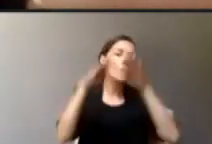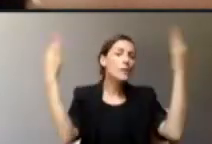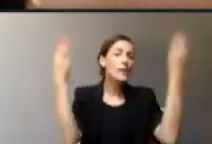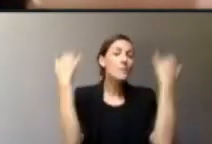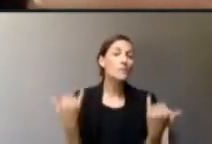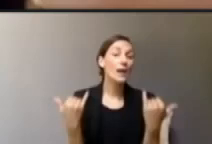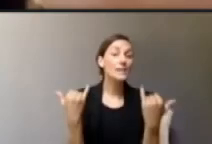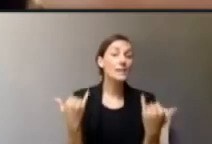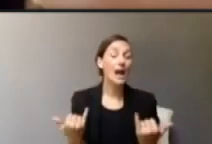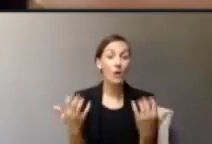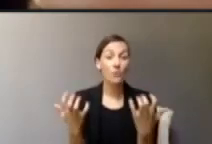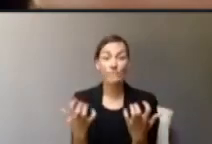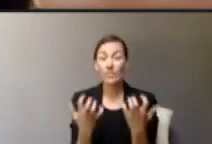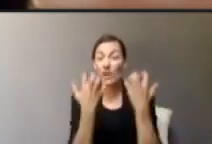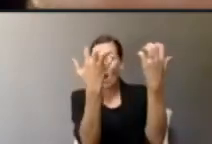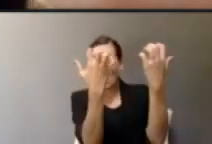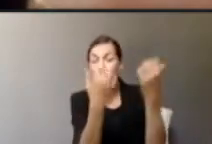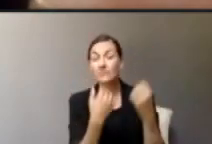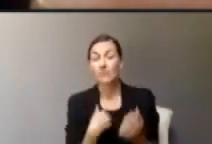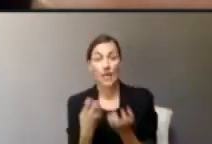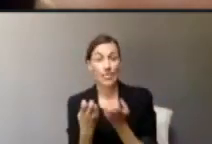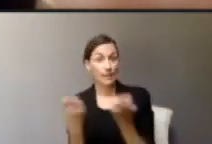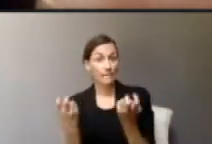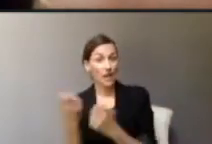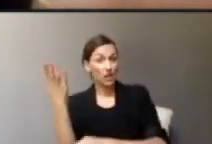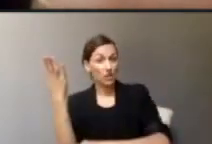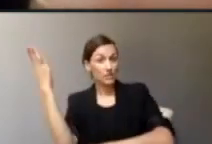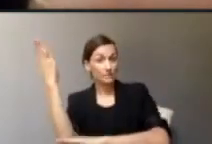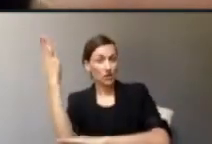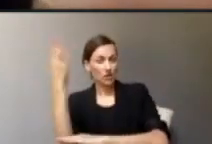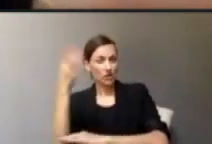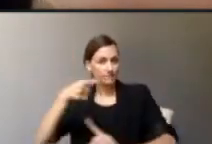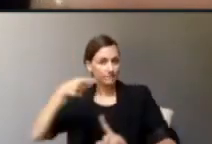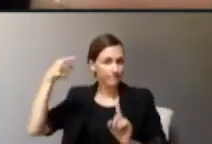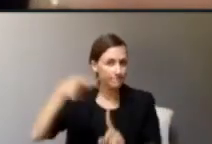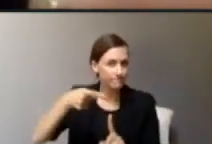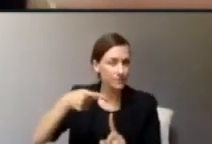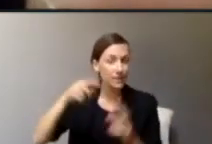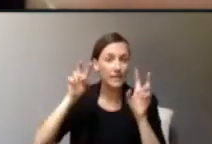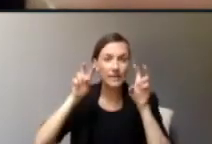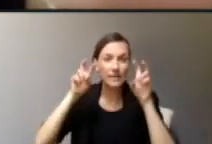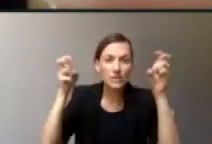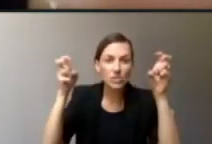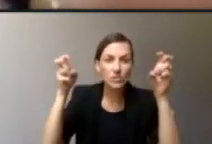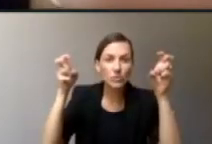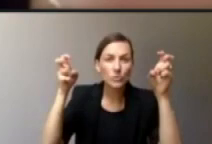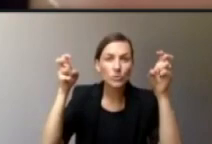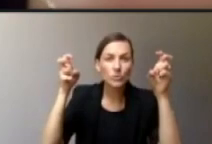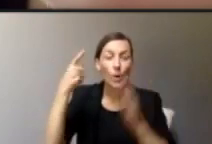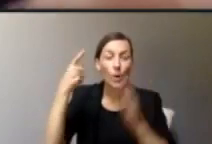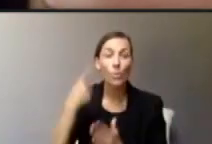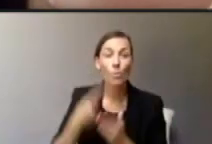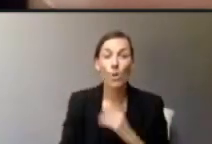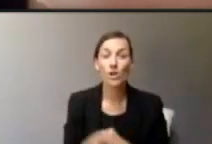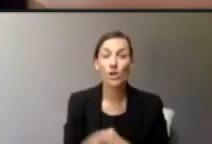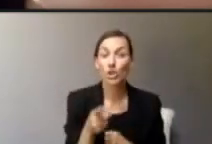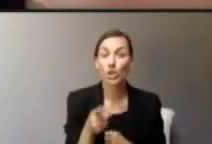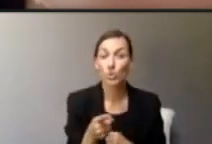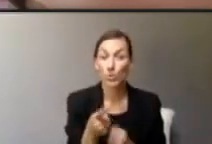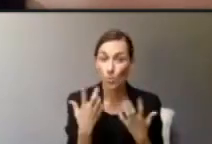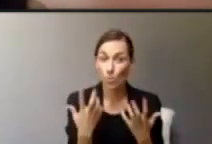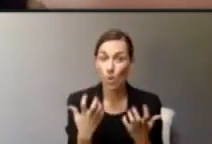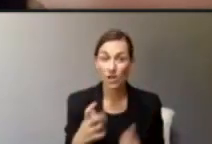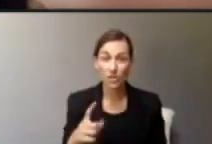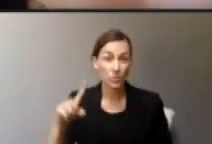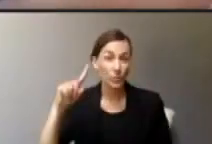the audience and even the panel speakers. Around the issue right now is, what would you like to hear from